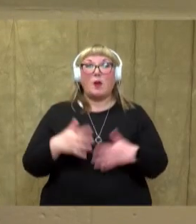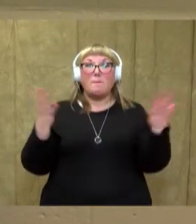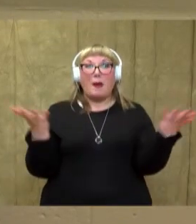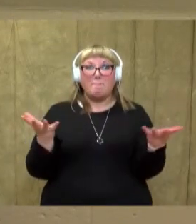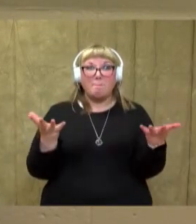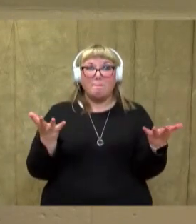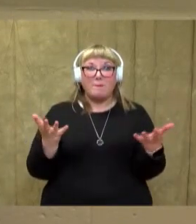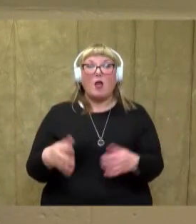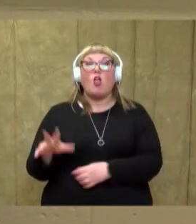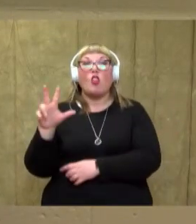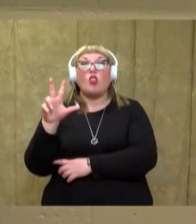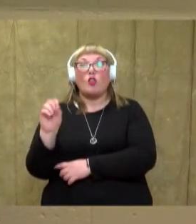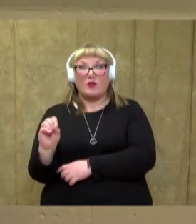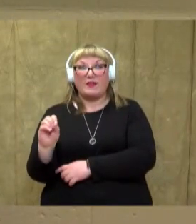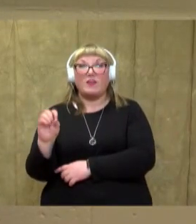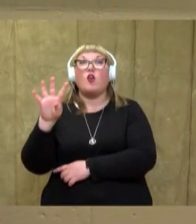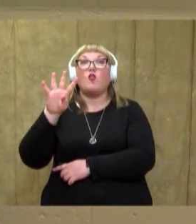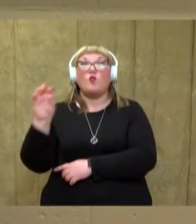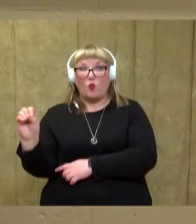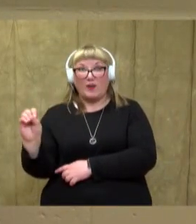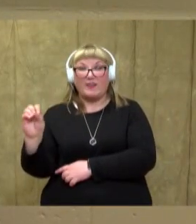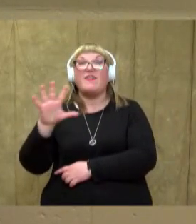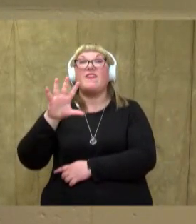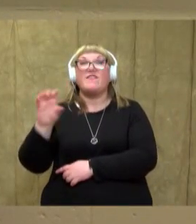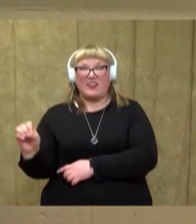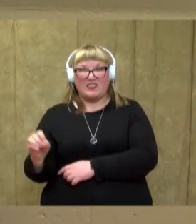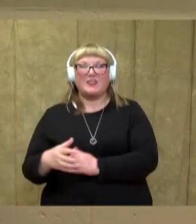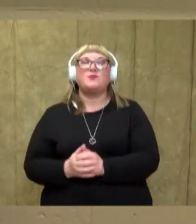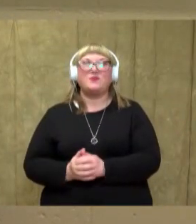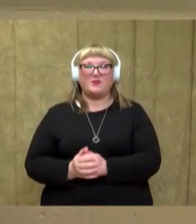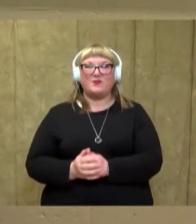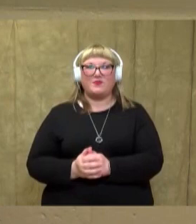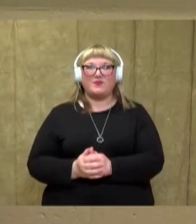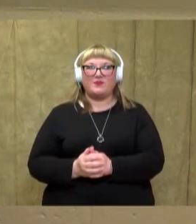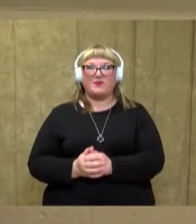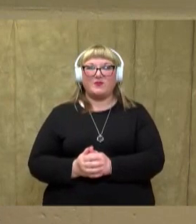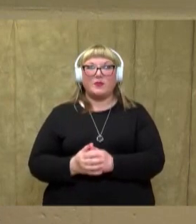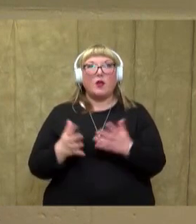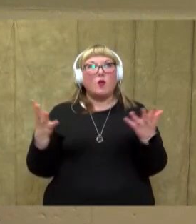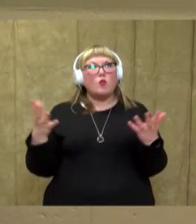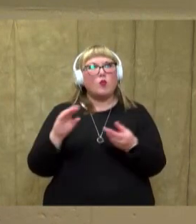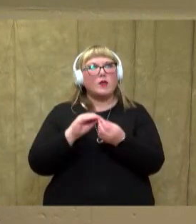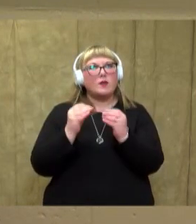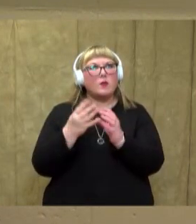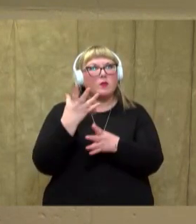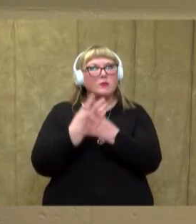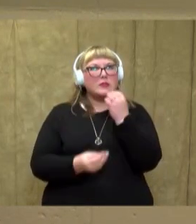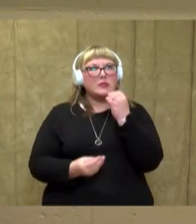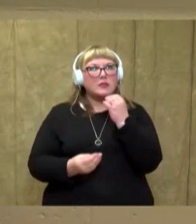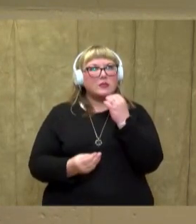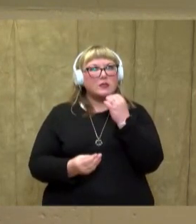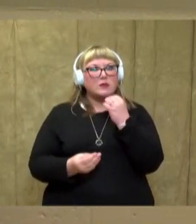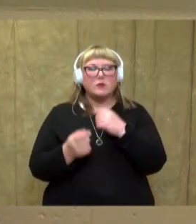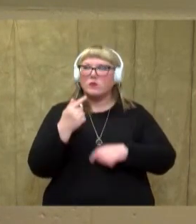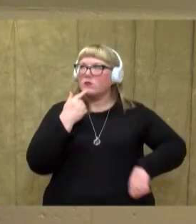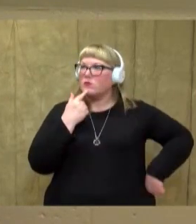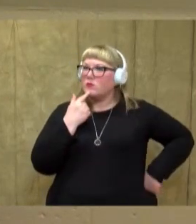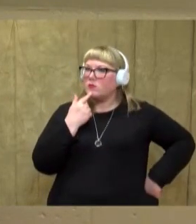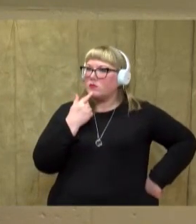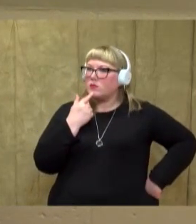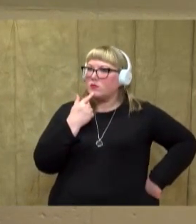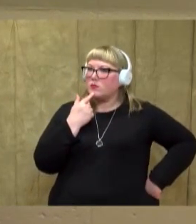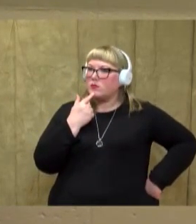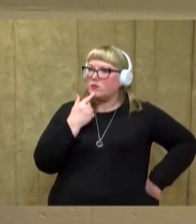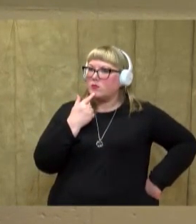10, 30, 40, 50. What number did I leave out with my